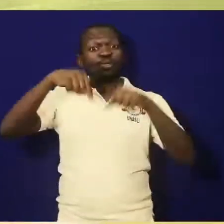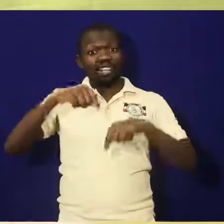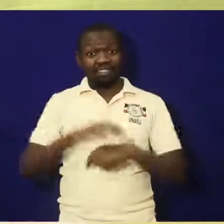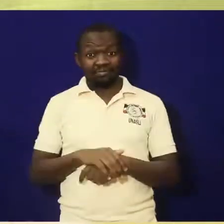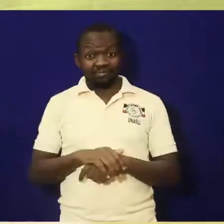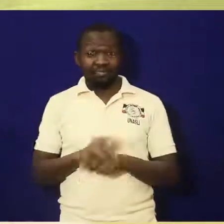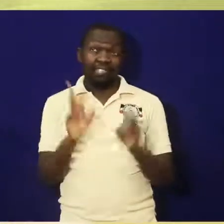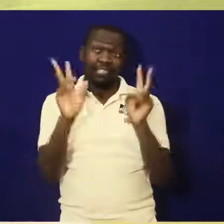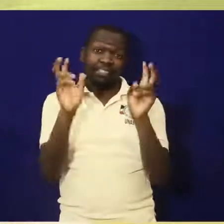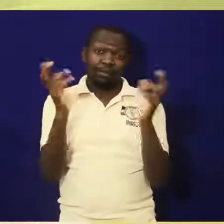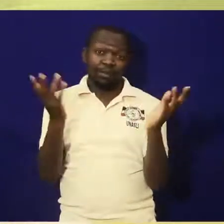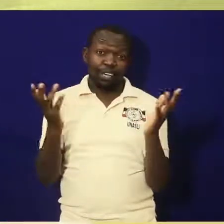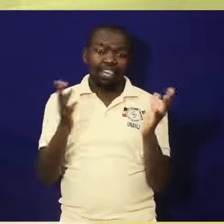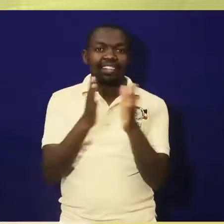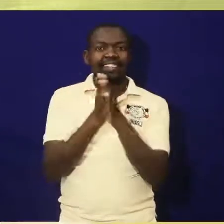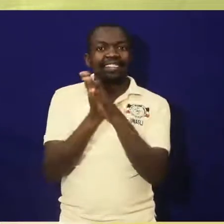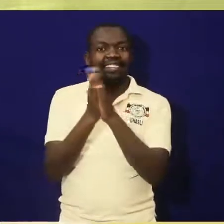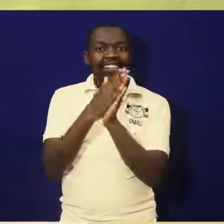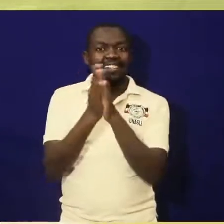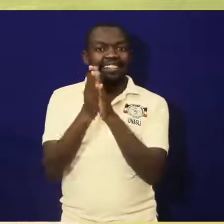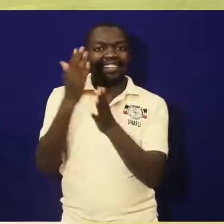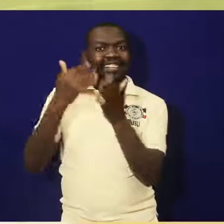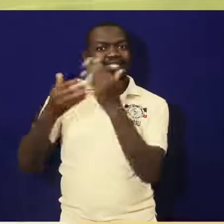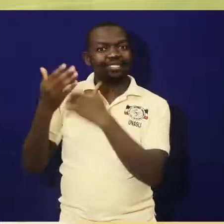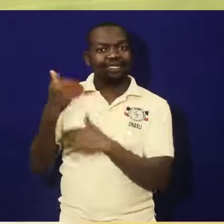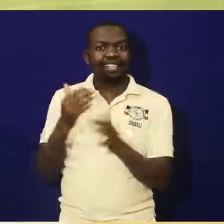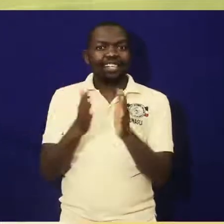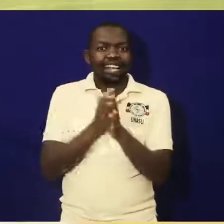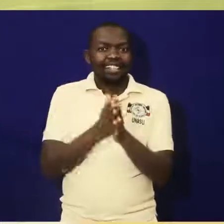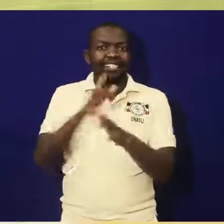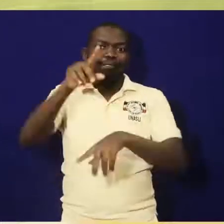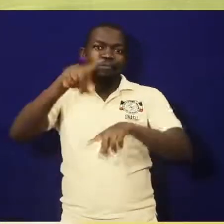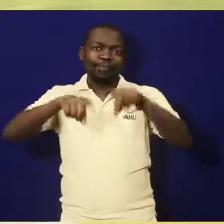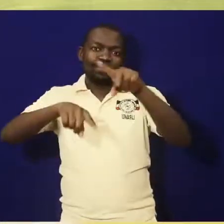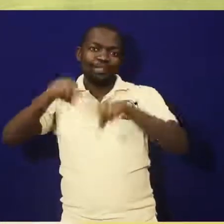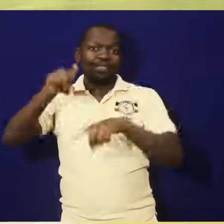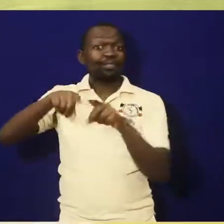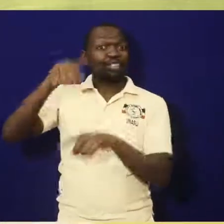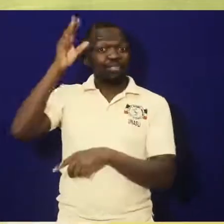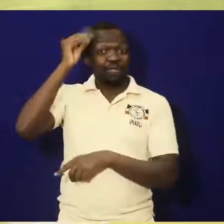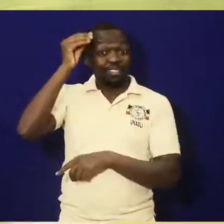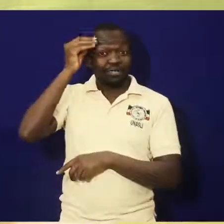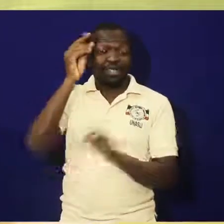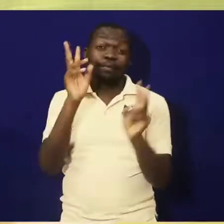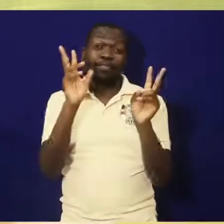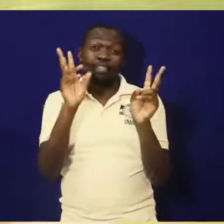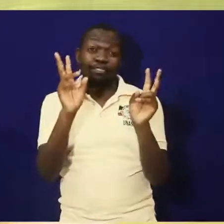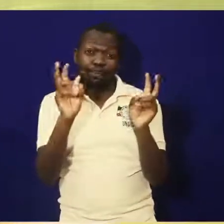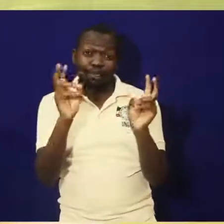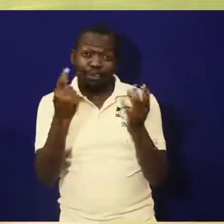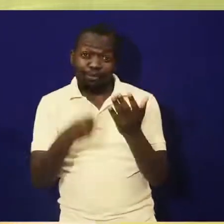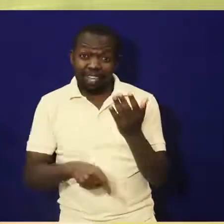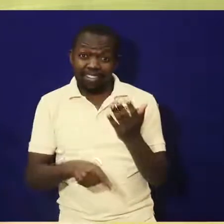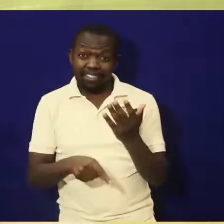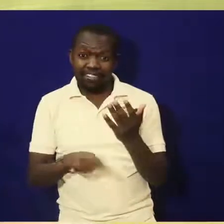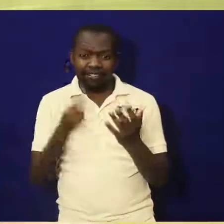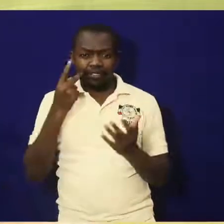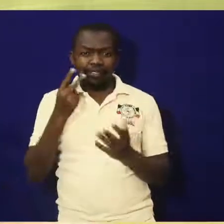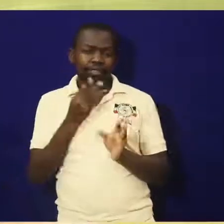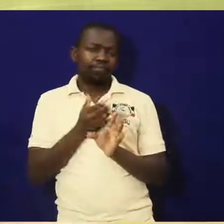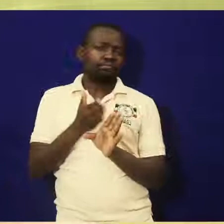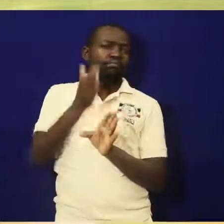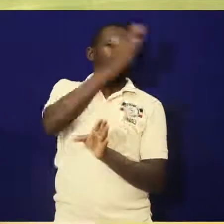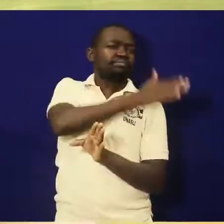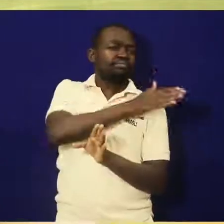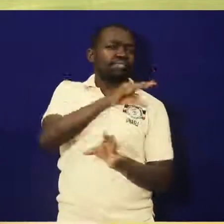is history and political education, and the topic is finding out our